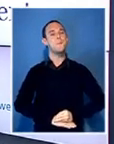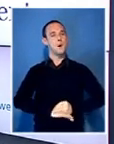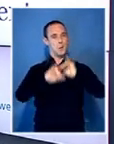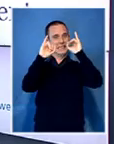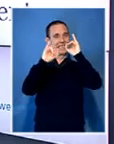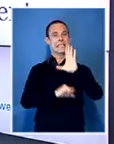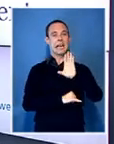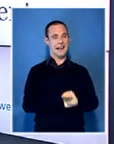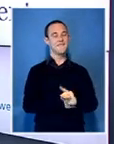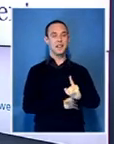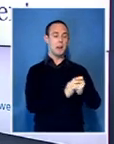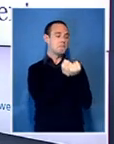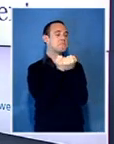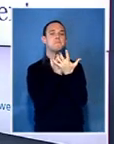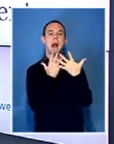of these,